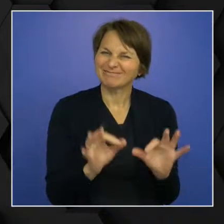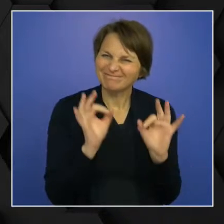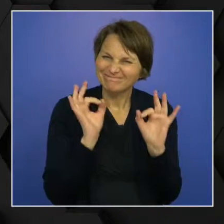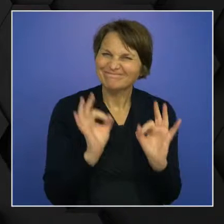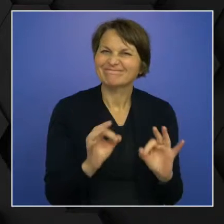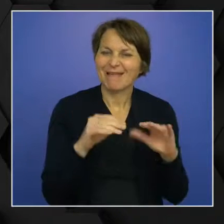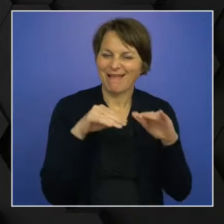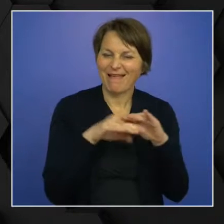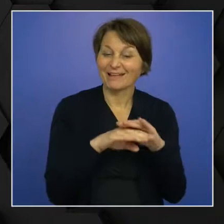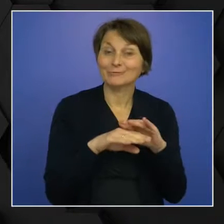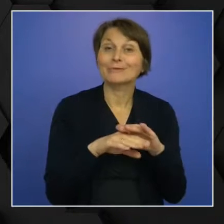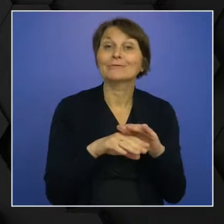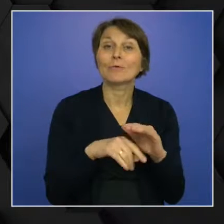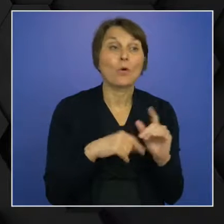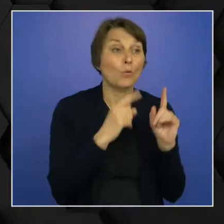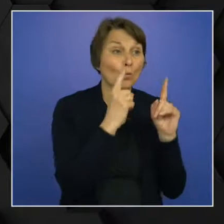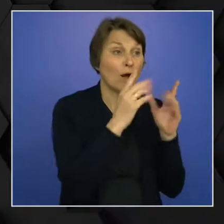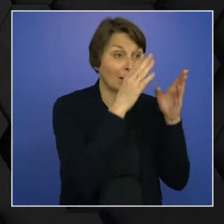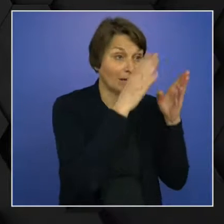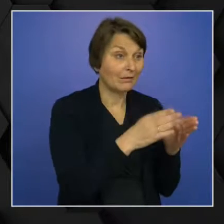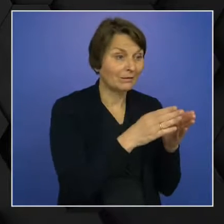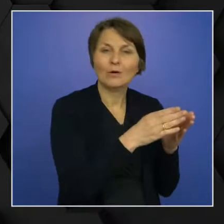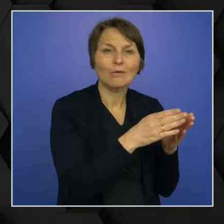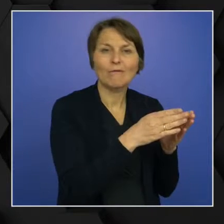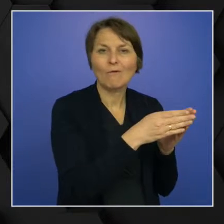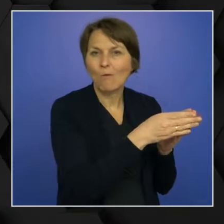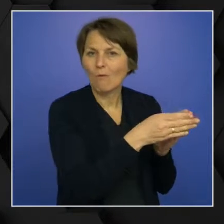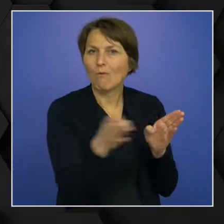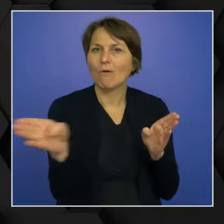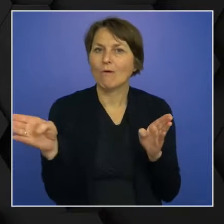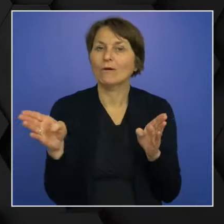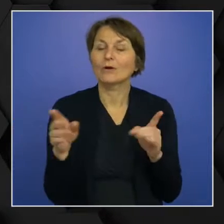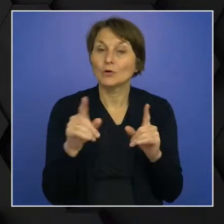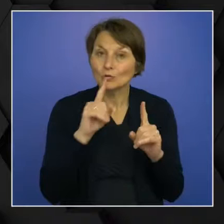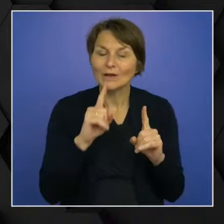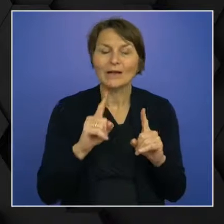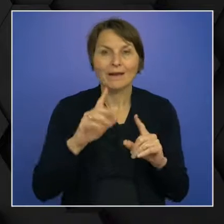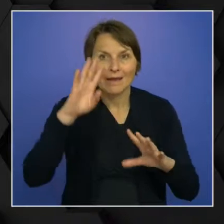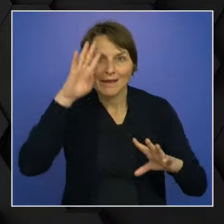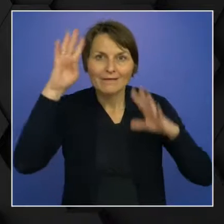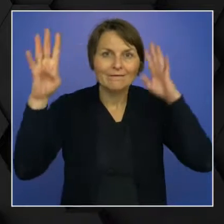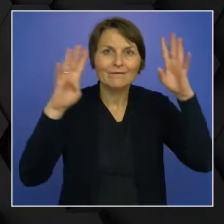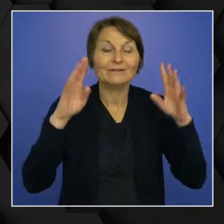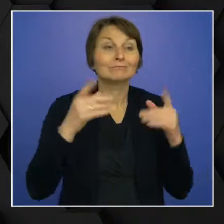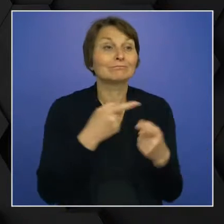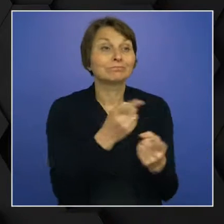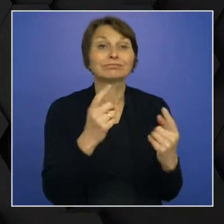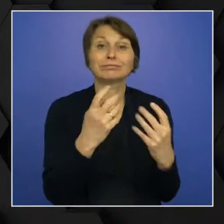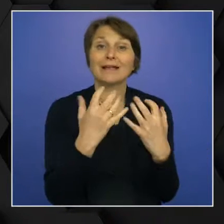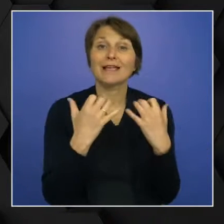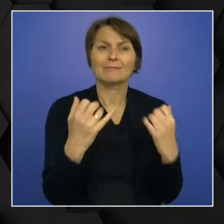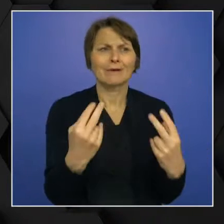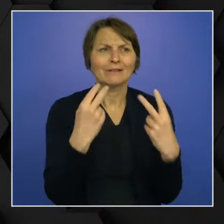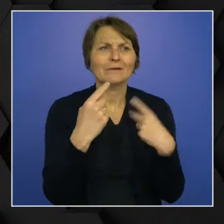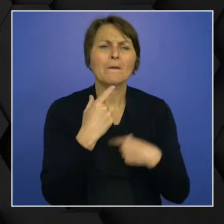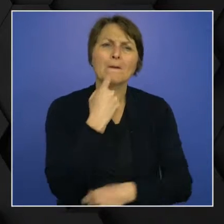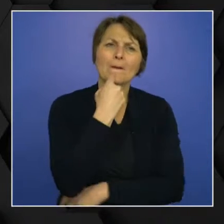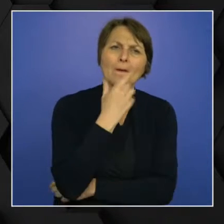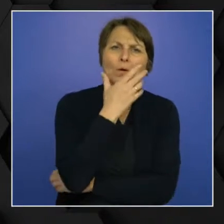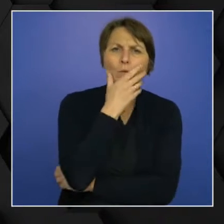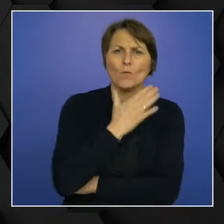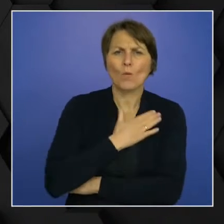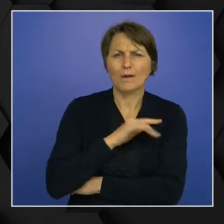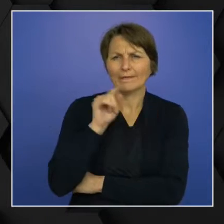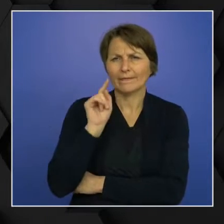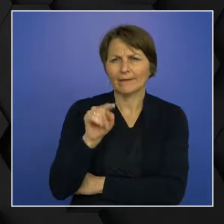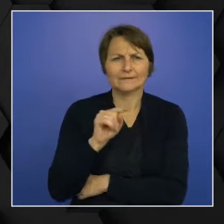it's for everyone. It enables innovation, and it enables your audience to really choose how they prefer to watch your content. And